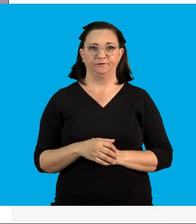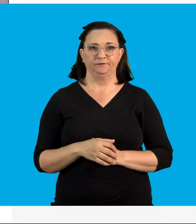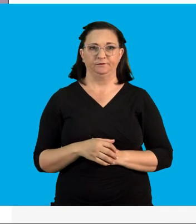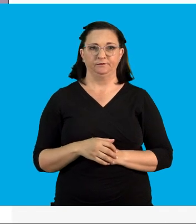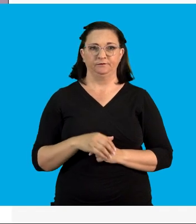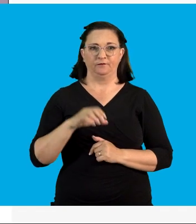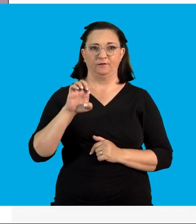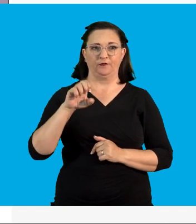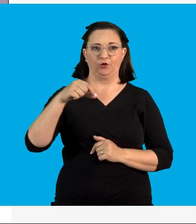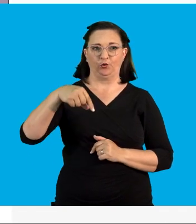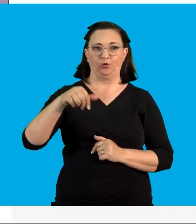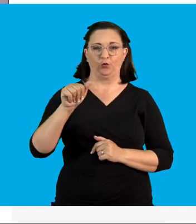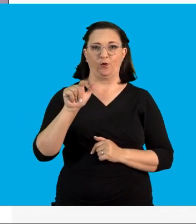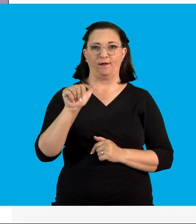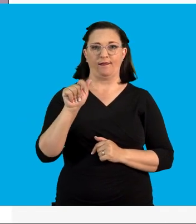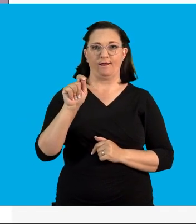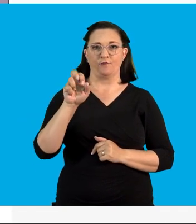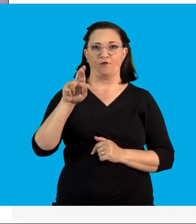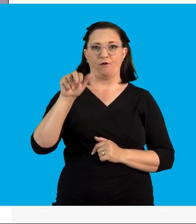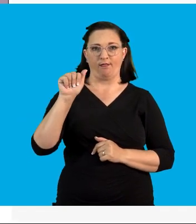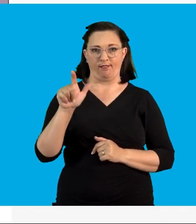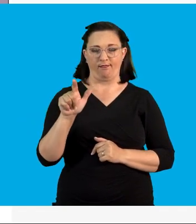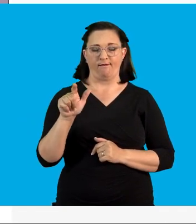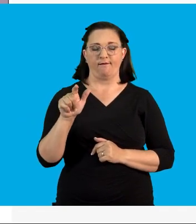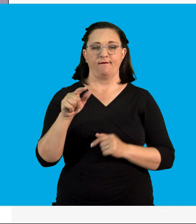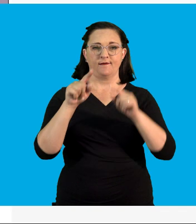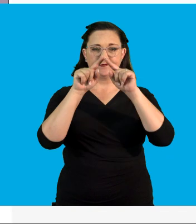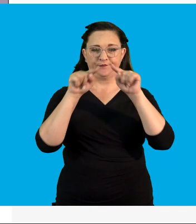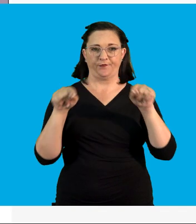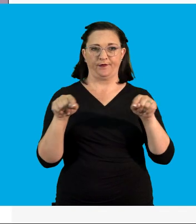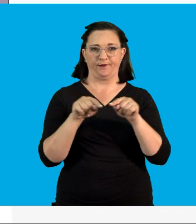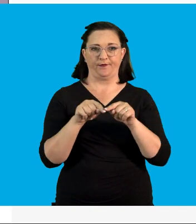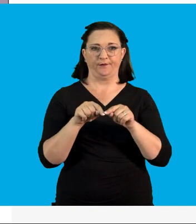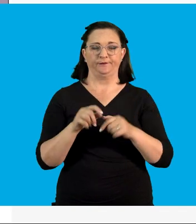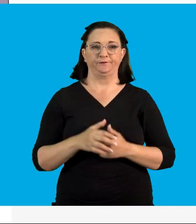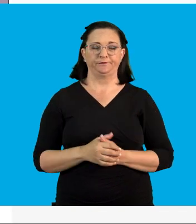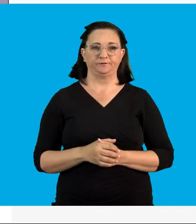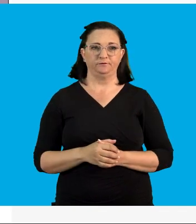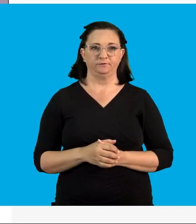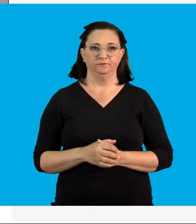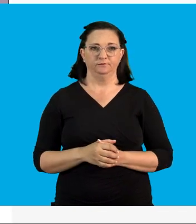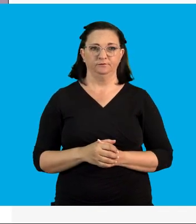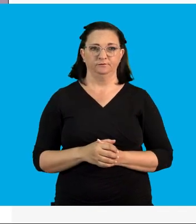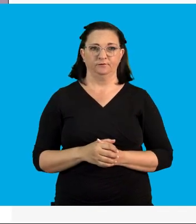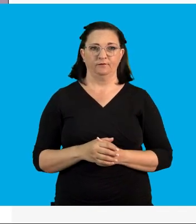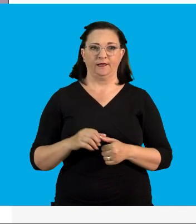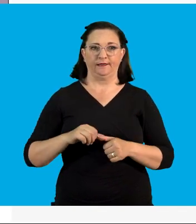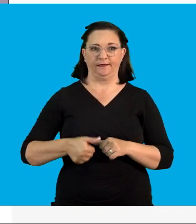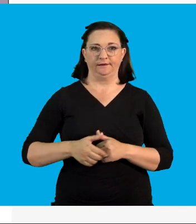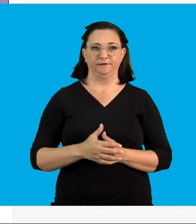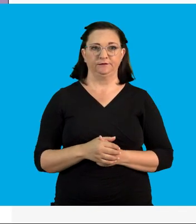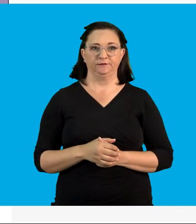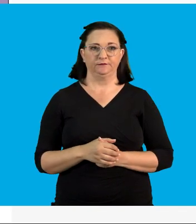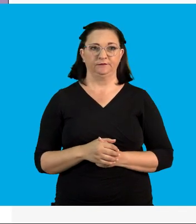FGH is an equilateral triangle. All 3 angles are equal to 60 degrees. Let's move on to the next